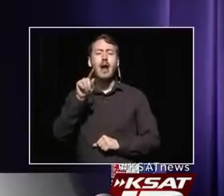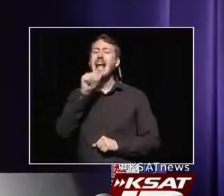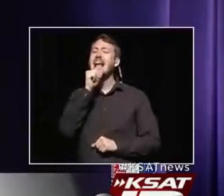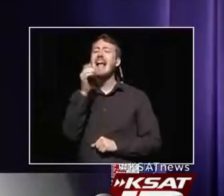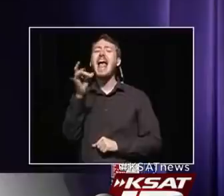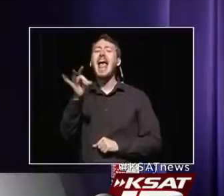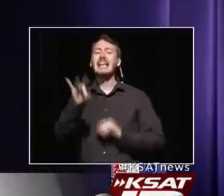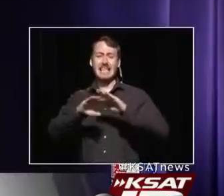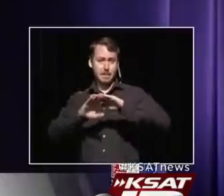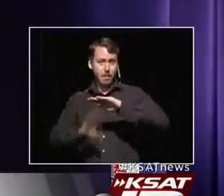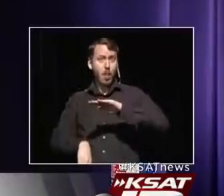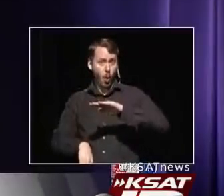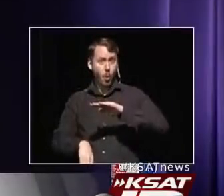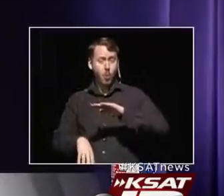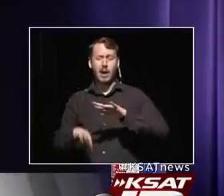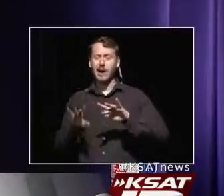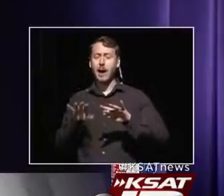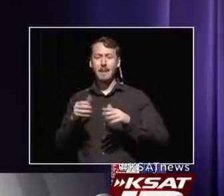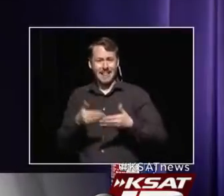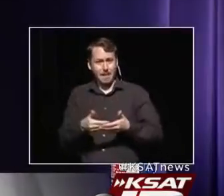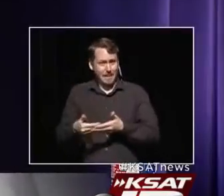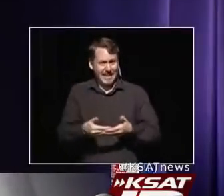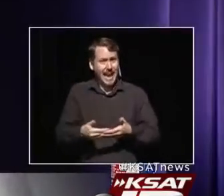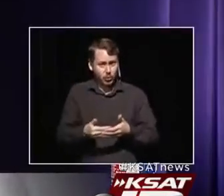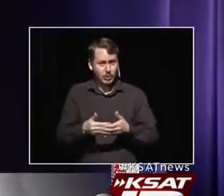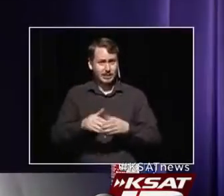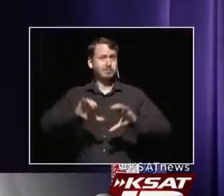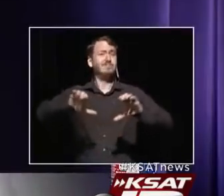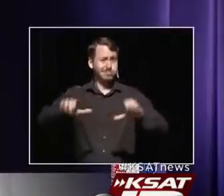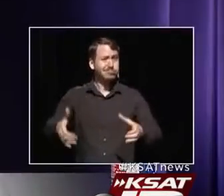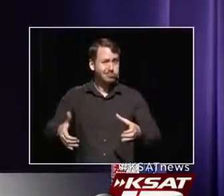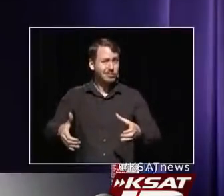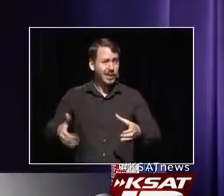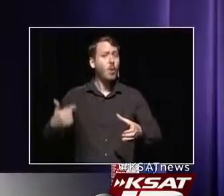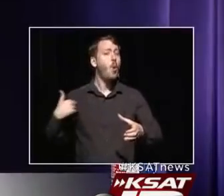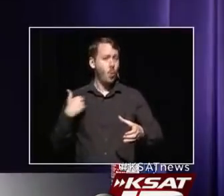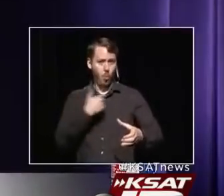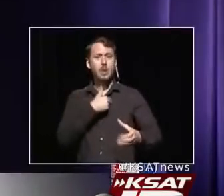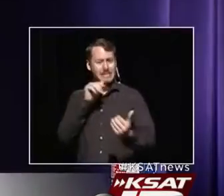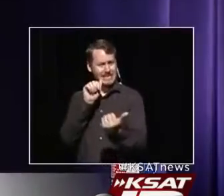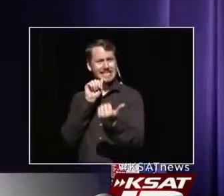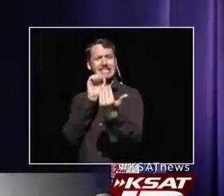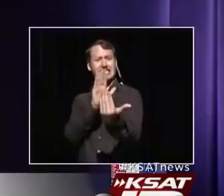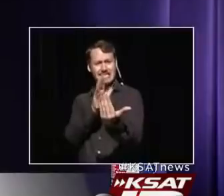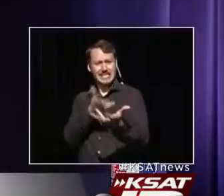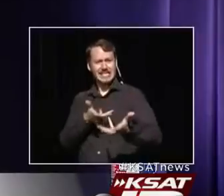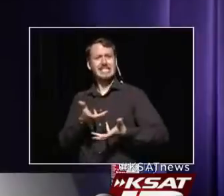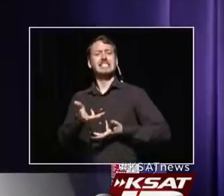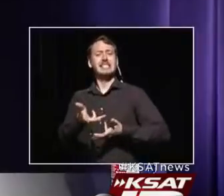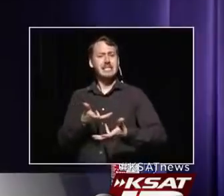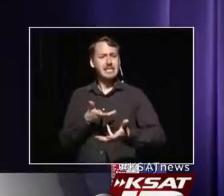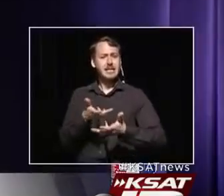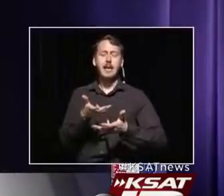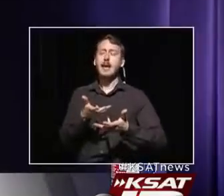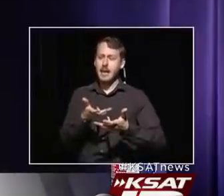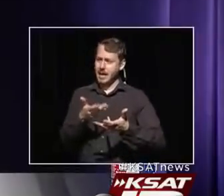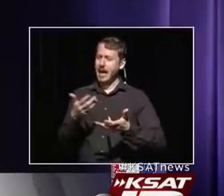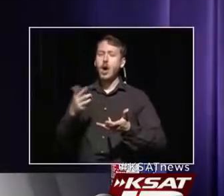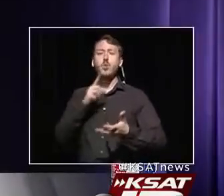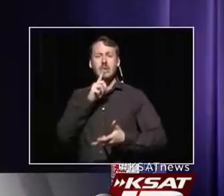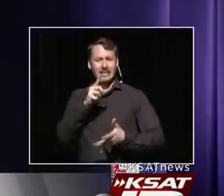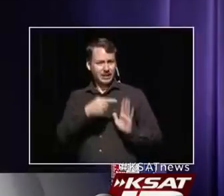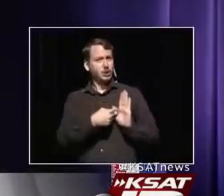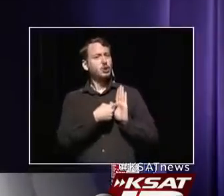18 and younger pediatric care issues that we're facing, it's beginning to